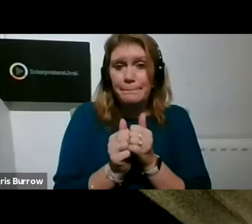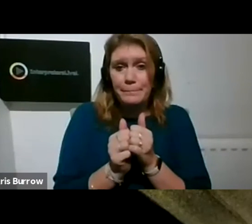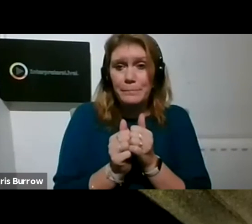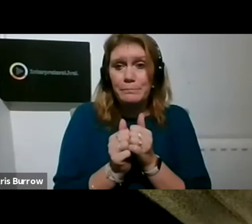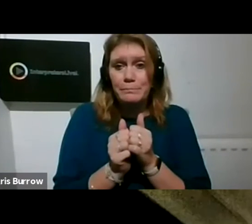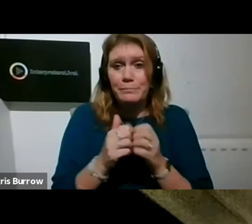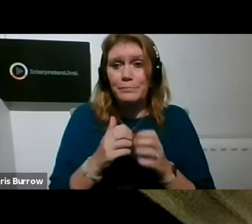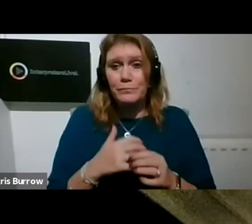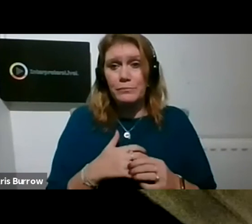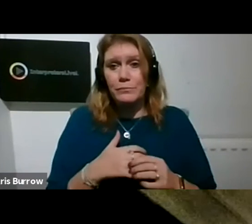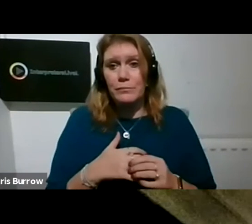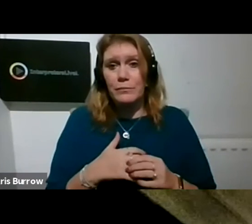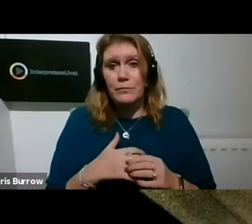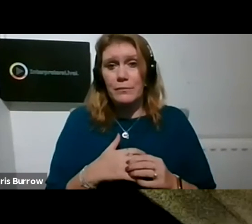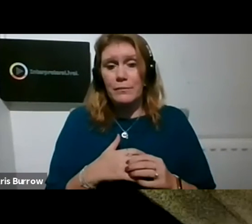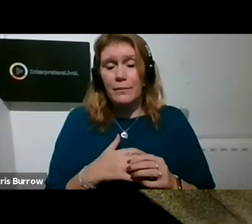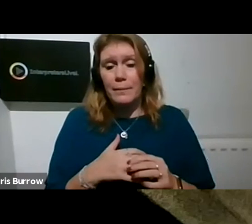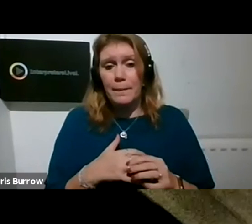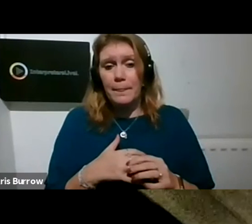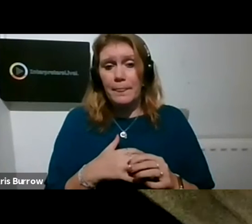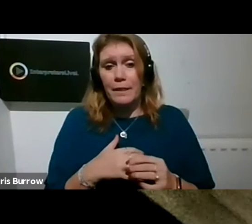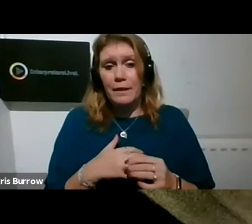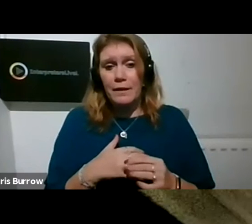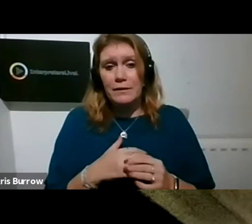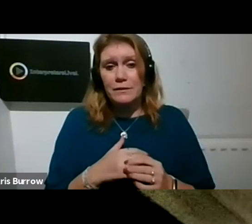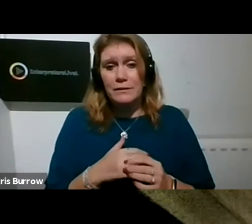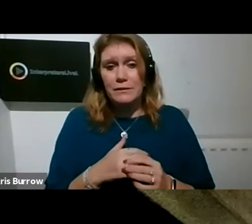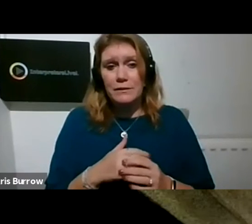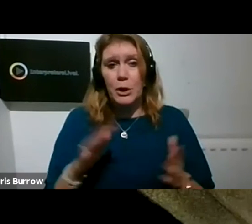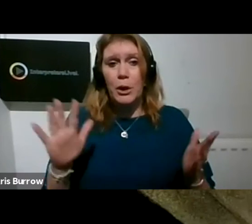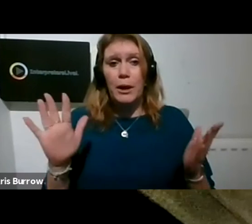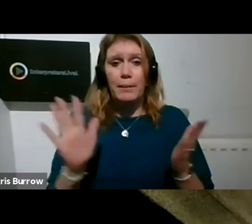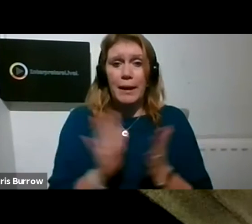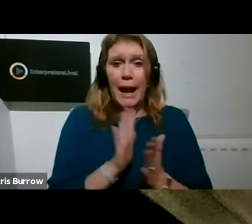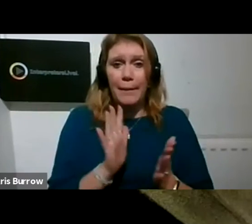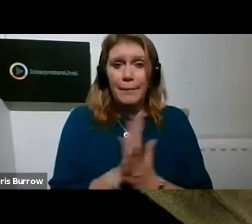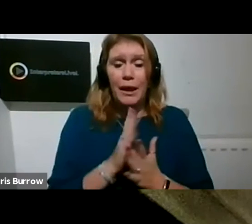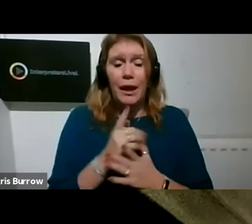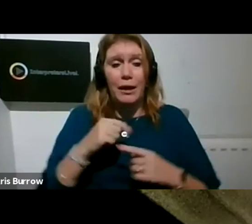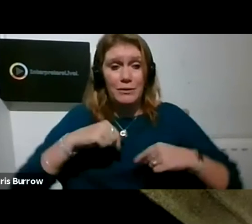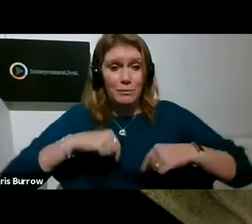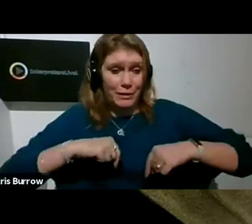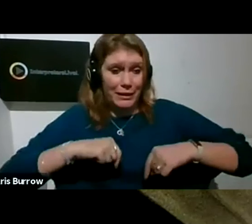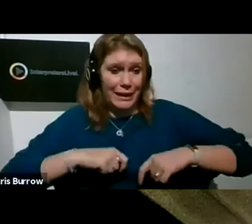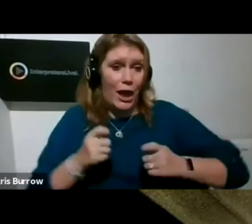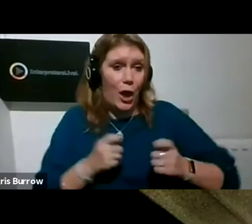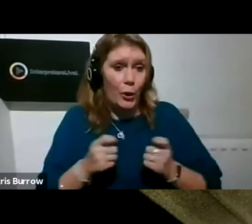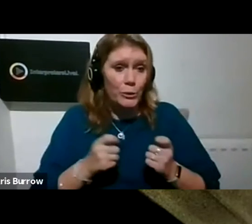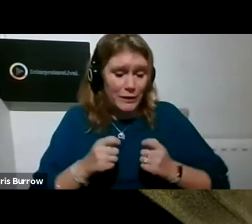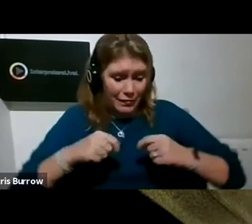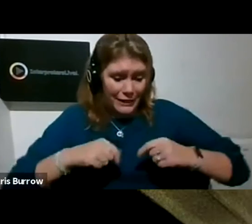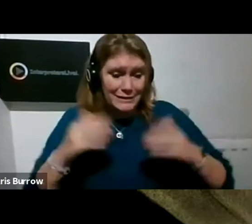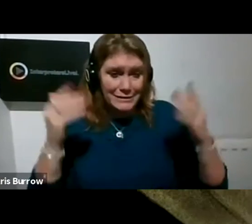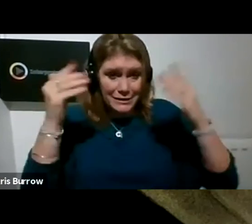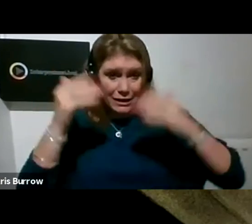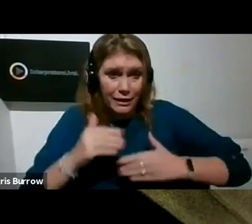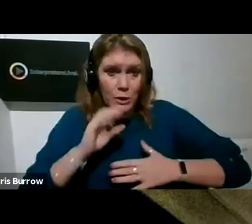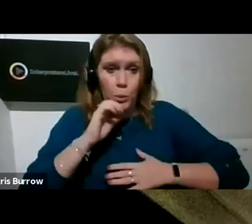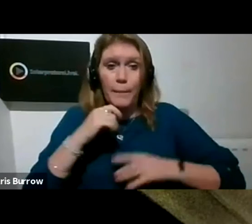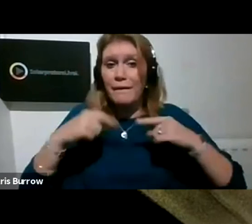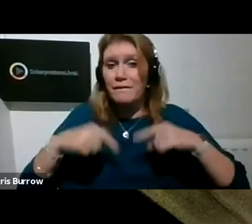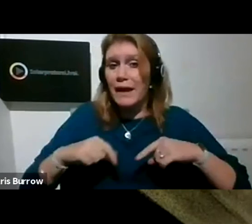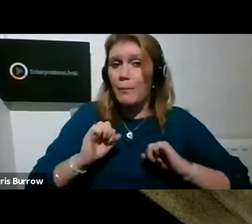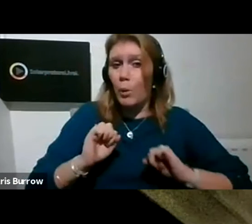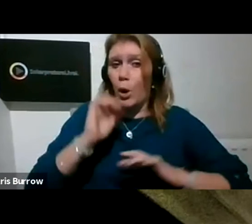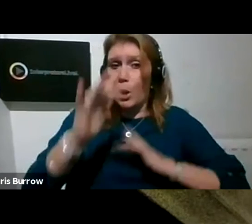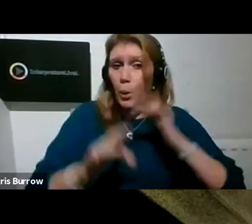just couldn't have been happier to be able to have the privilege of hosting this tonight. It's going to be available on our